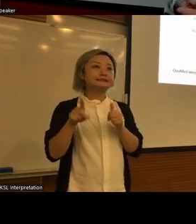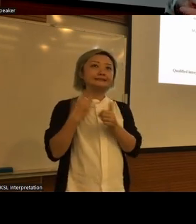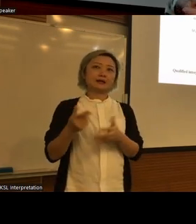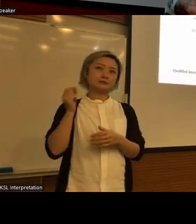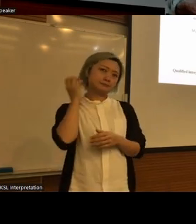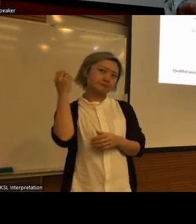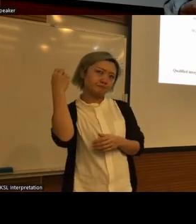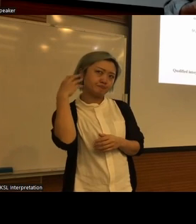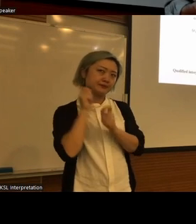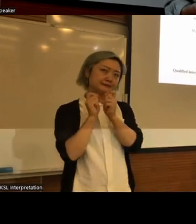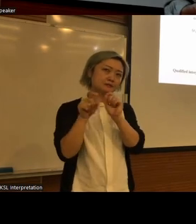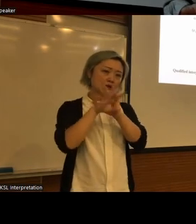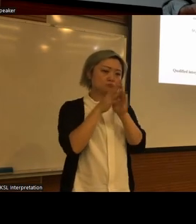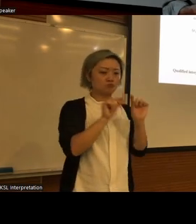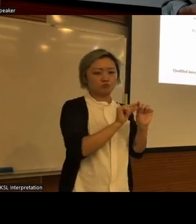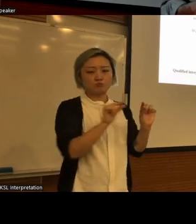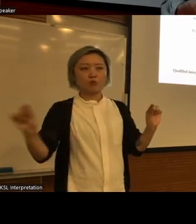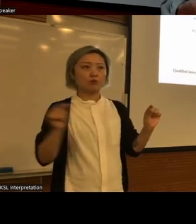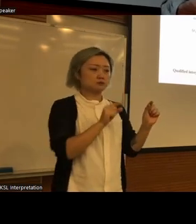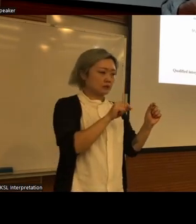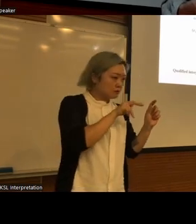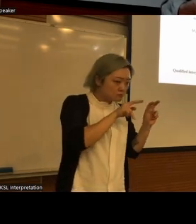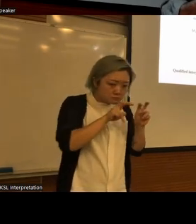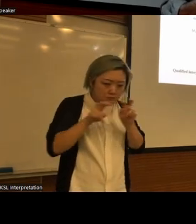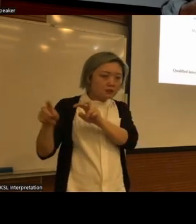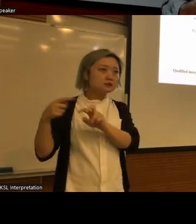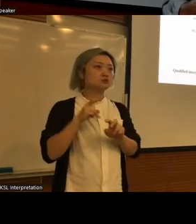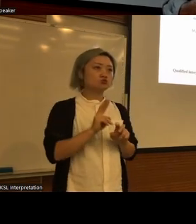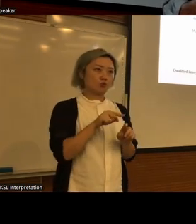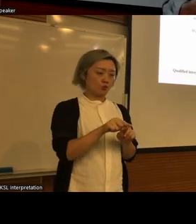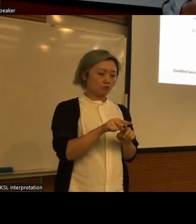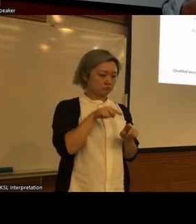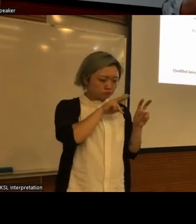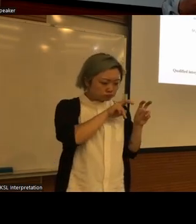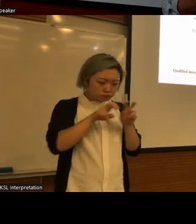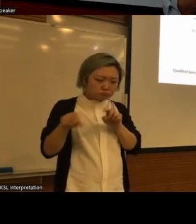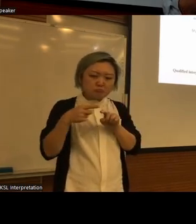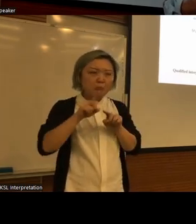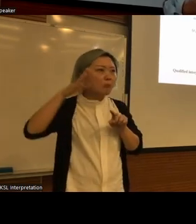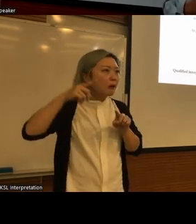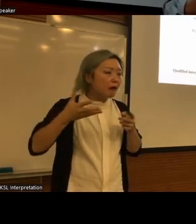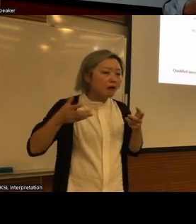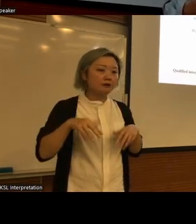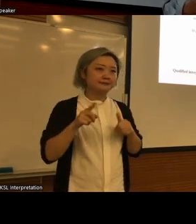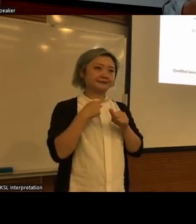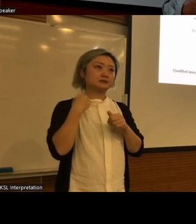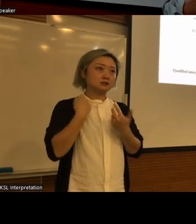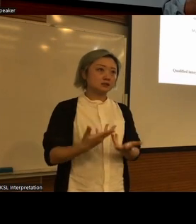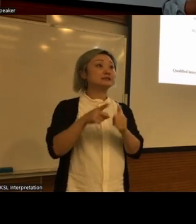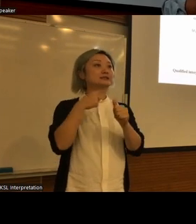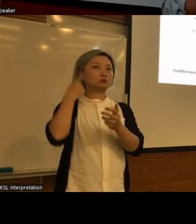deverbalization, a strange word. What they meant was that you completely